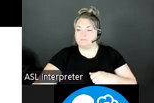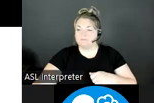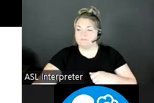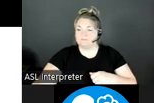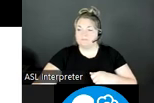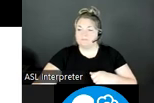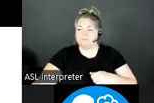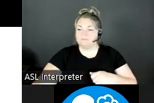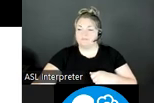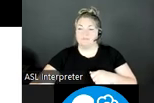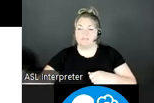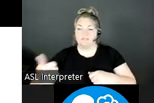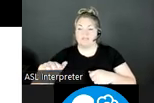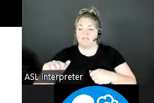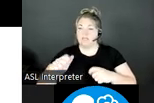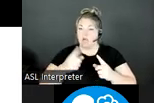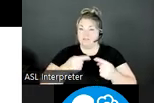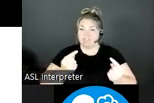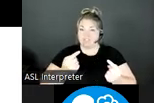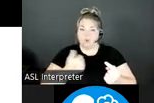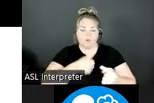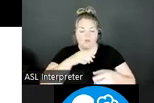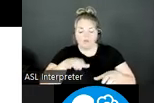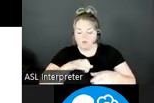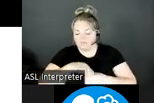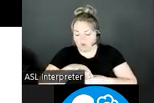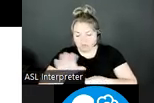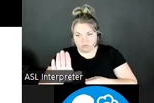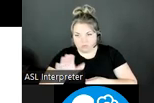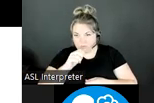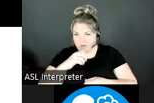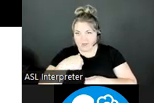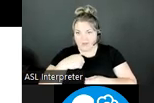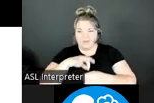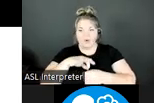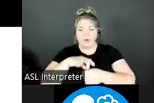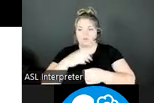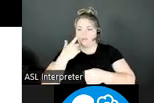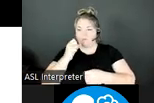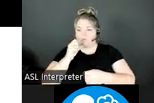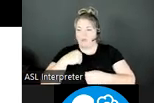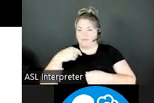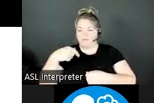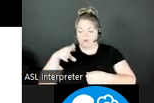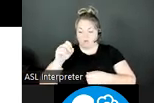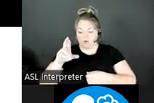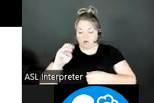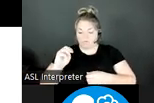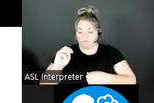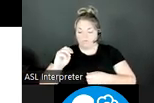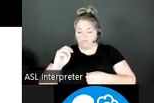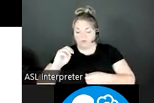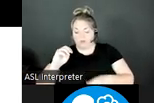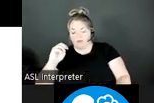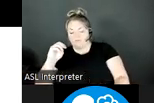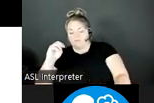Any opposition to Seth's? We're not doing votes. There's no votes happening because we don't have a quorum. But since I usually make the first draft of the